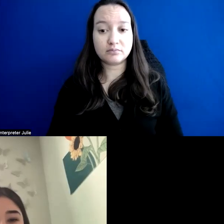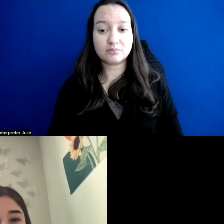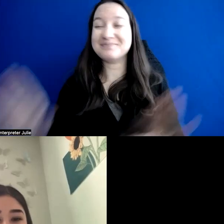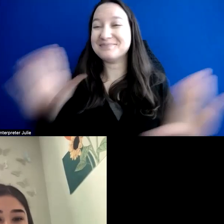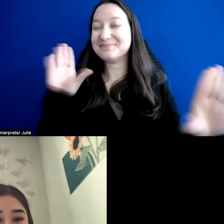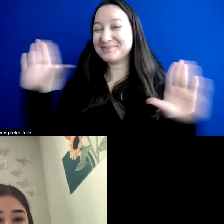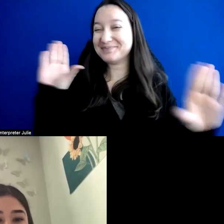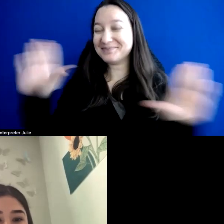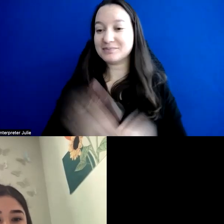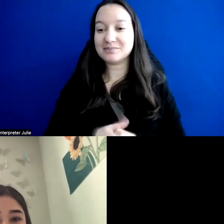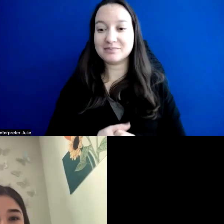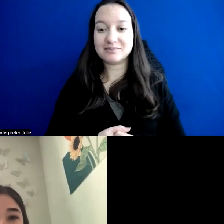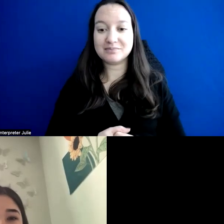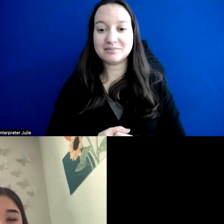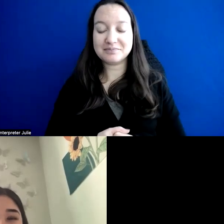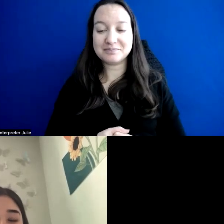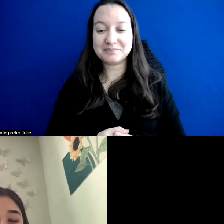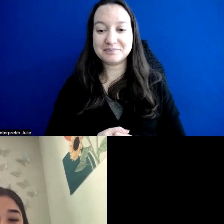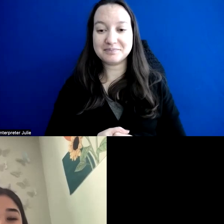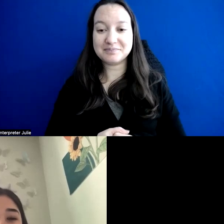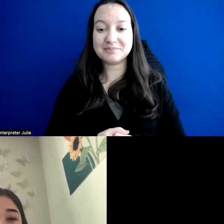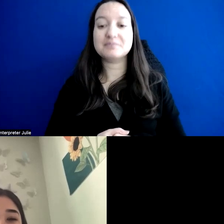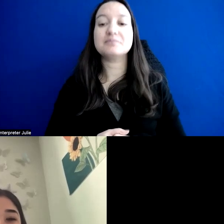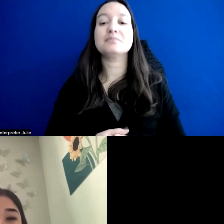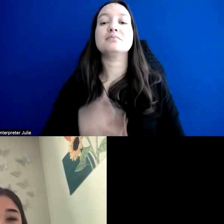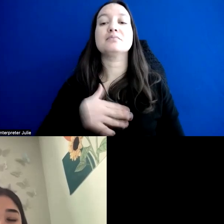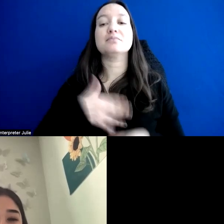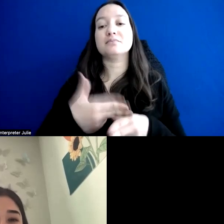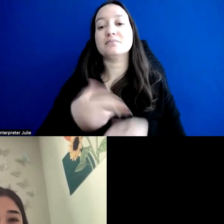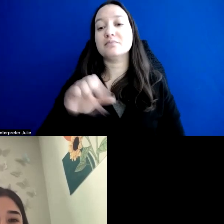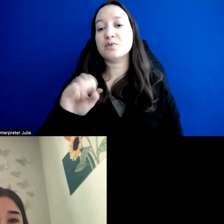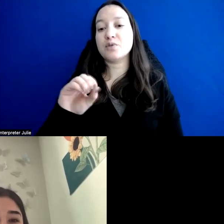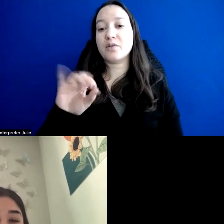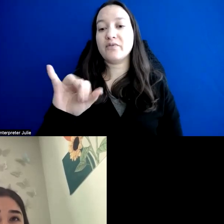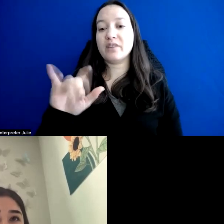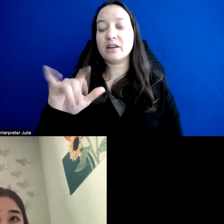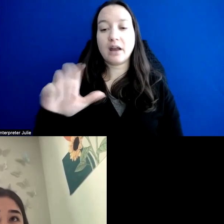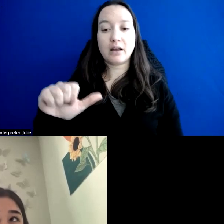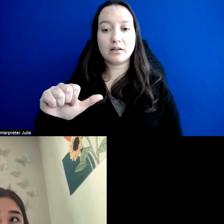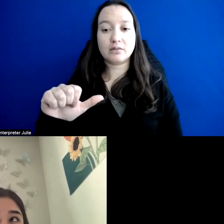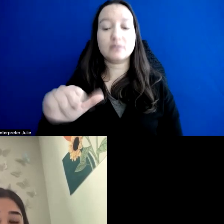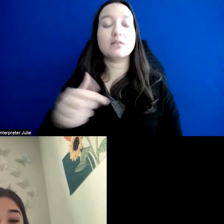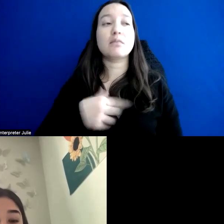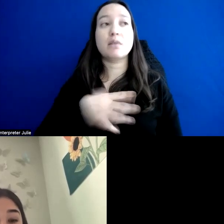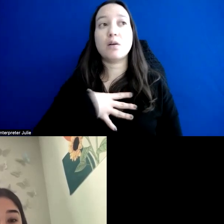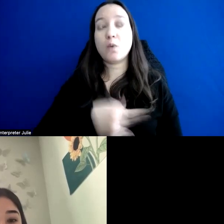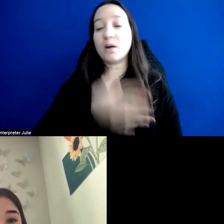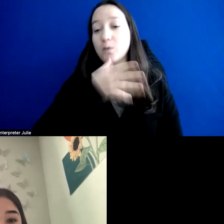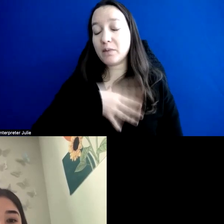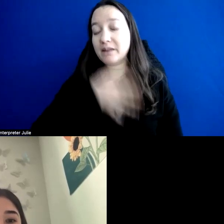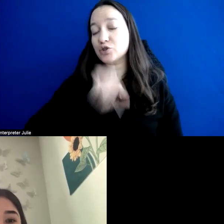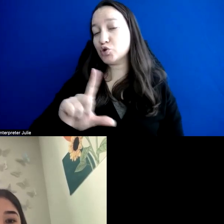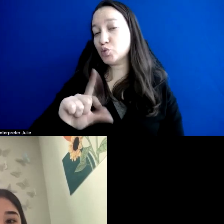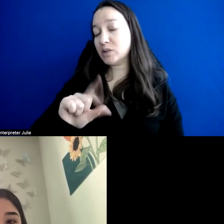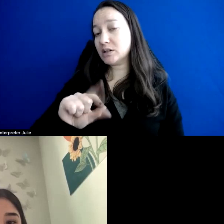Hello. Oh, hello. Hi. My name is Sophia. I am a white woman. I am 20 years old